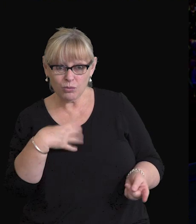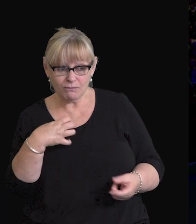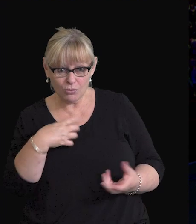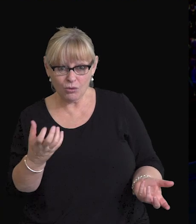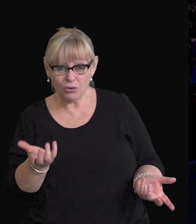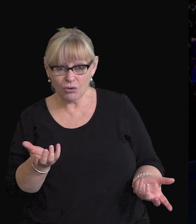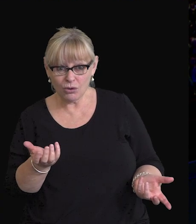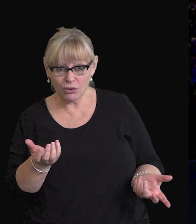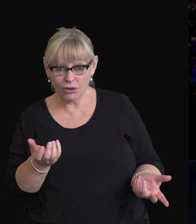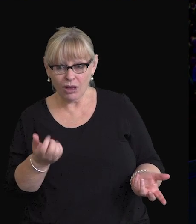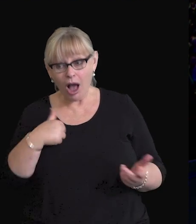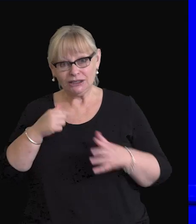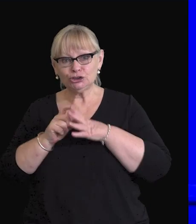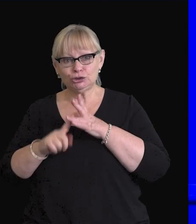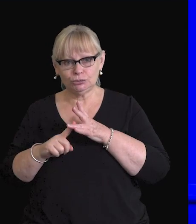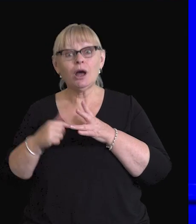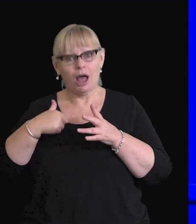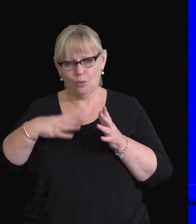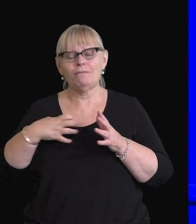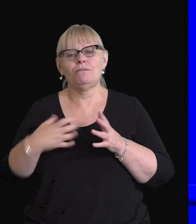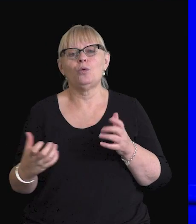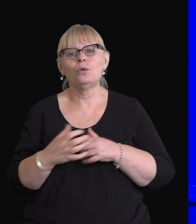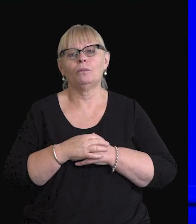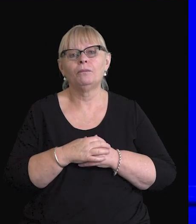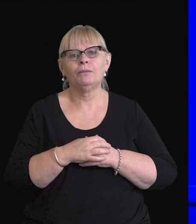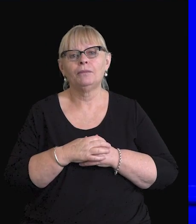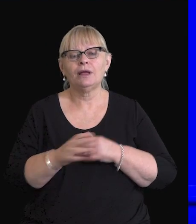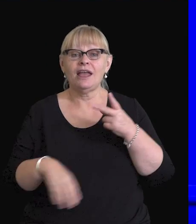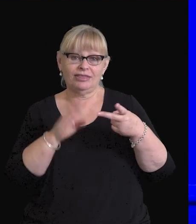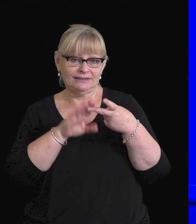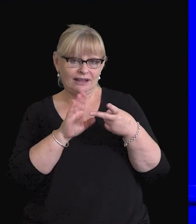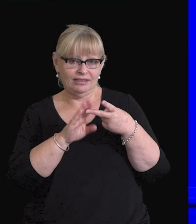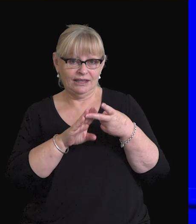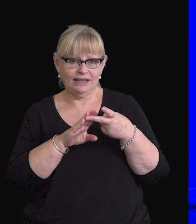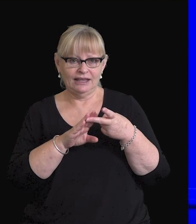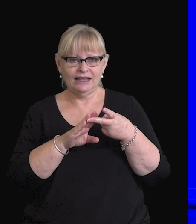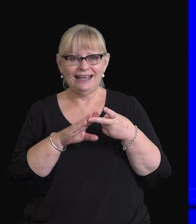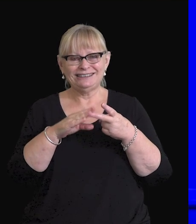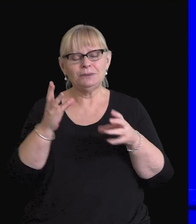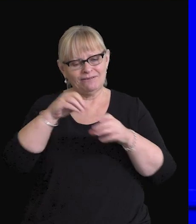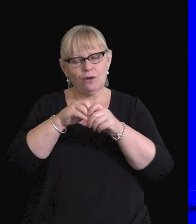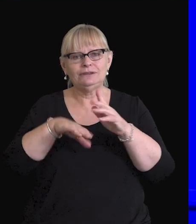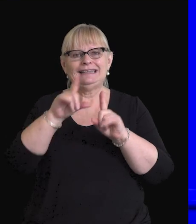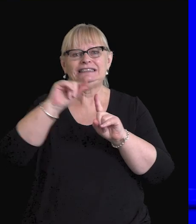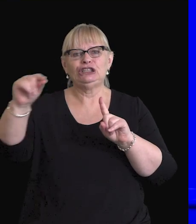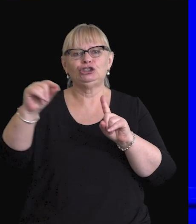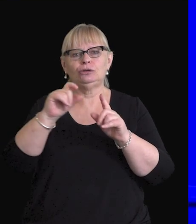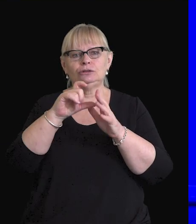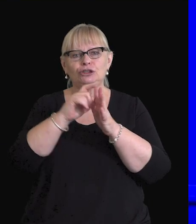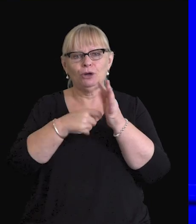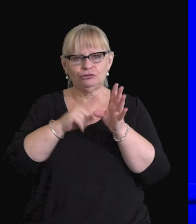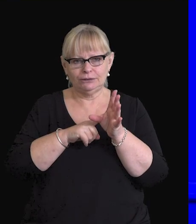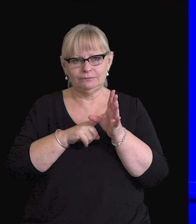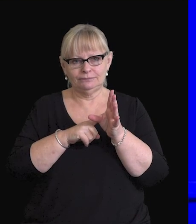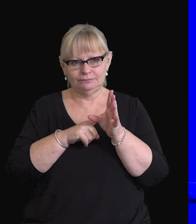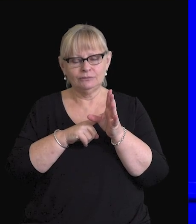democracy? I do. I want more. The second thing you can do is to be a digital democracy. Digital